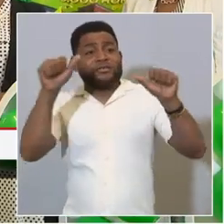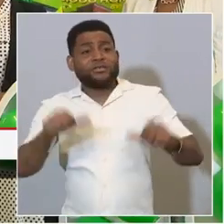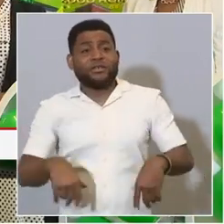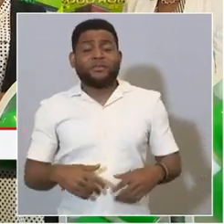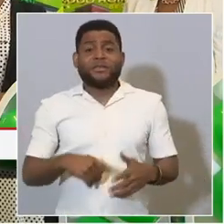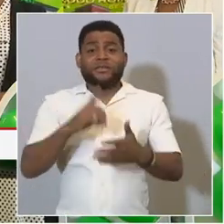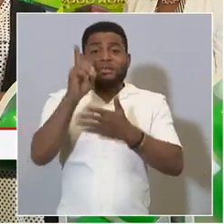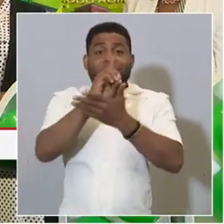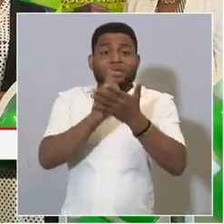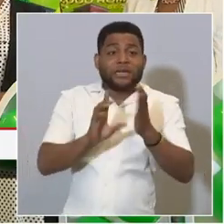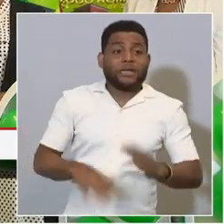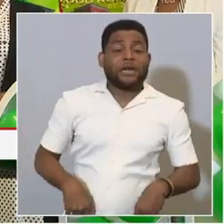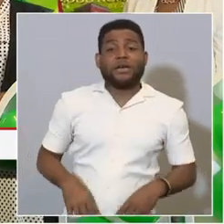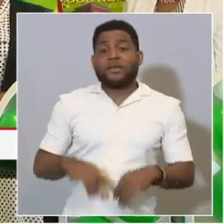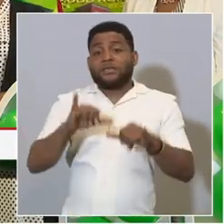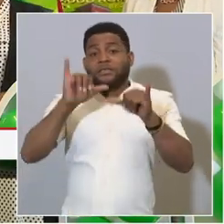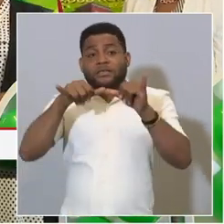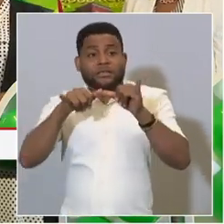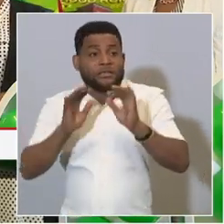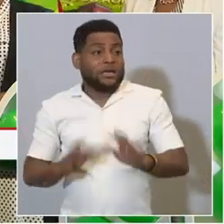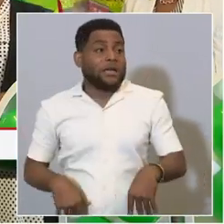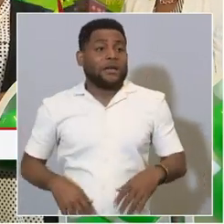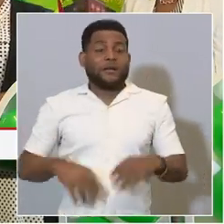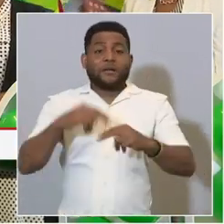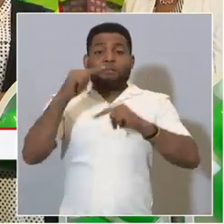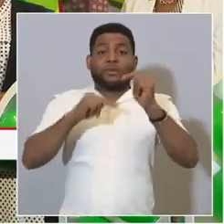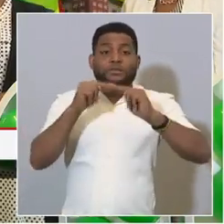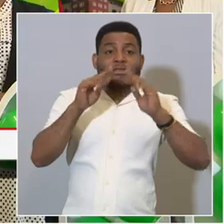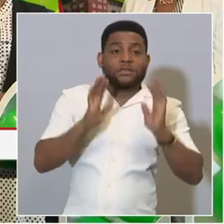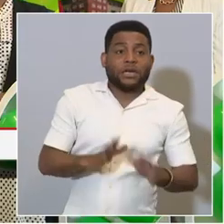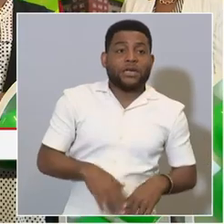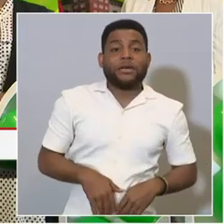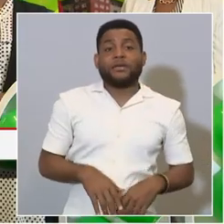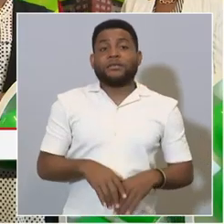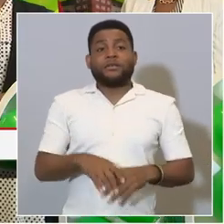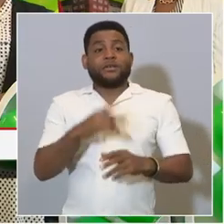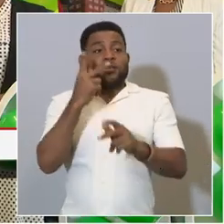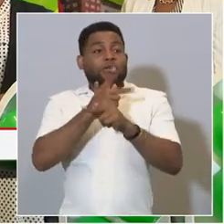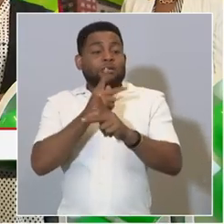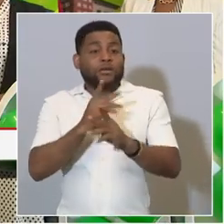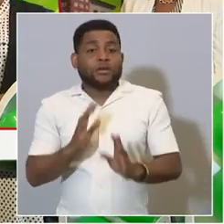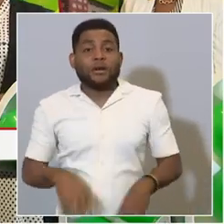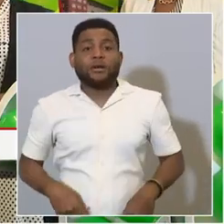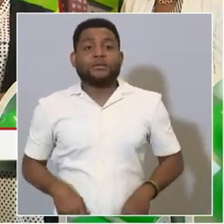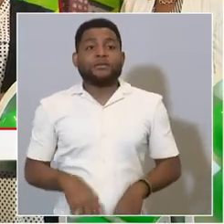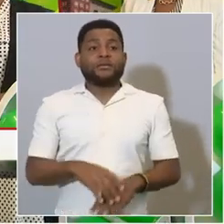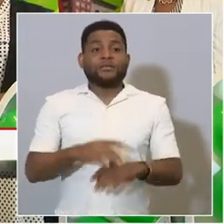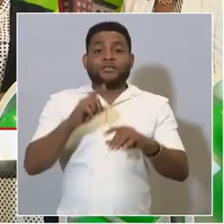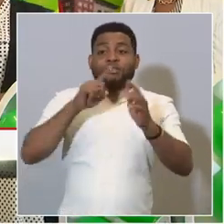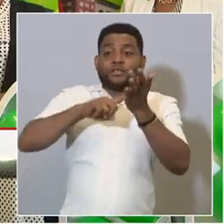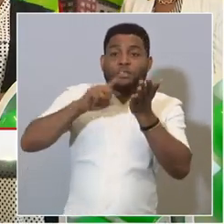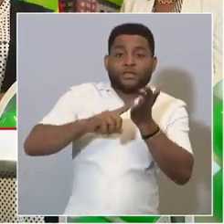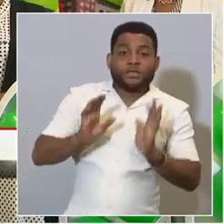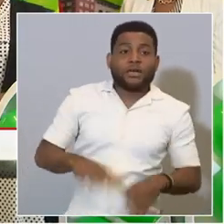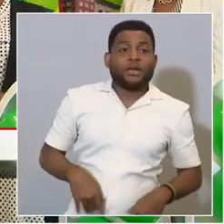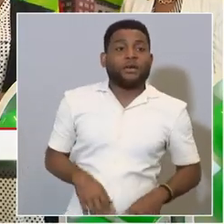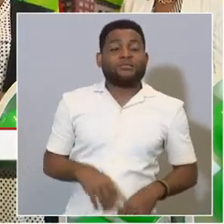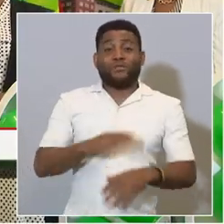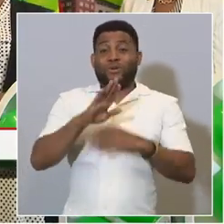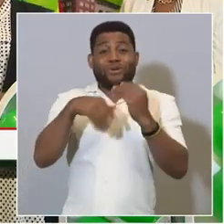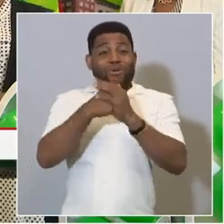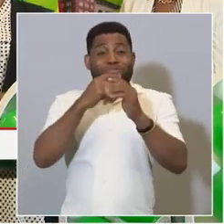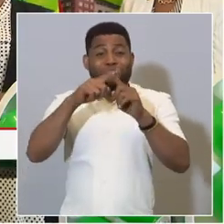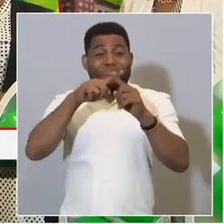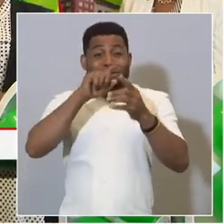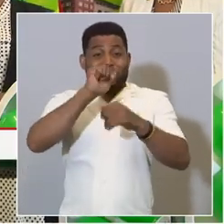builders, to the care providers, to the DOB inspectors, to all of our folks at DHCD who do the underwriting,